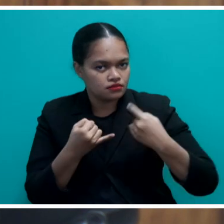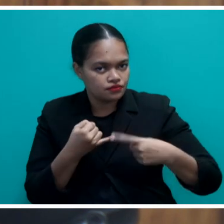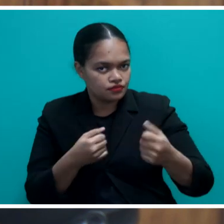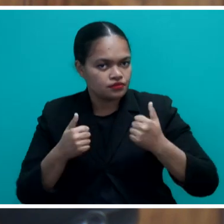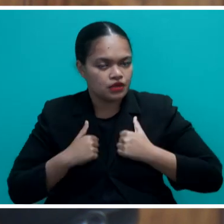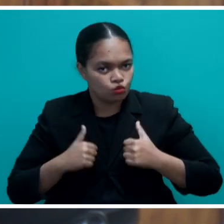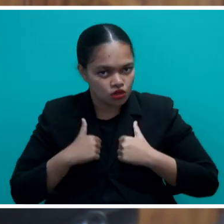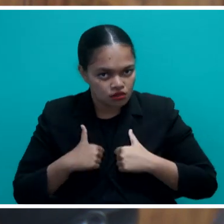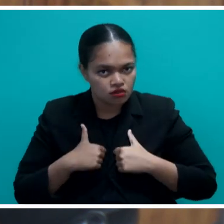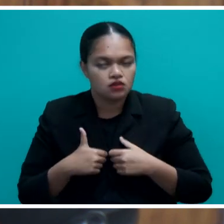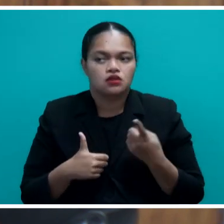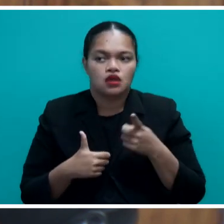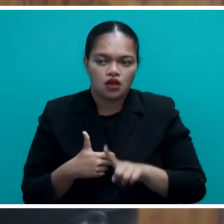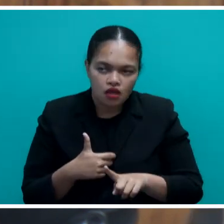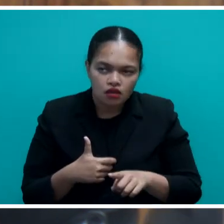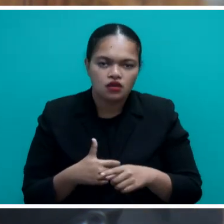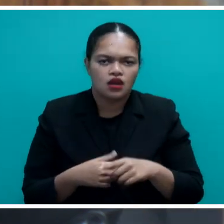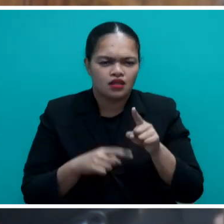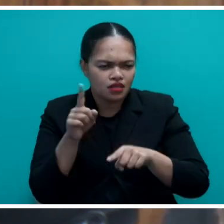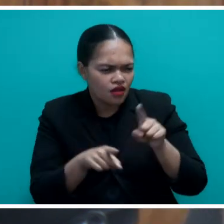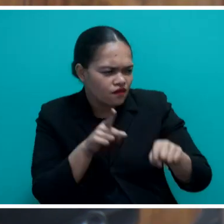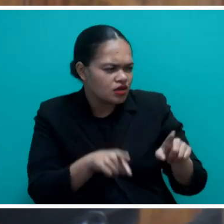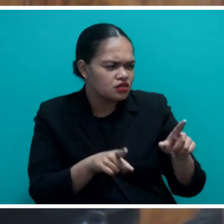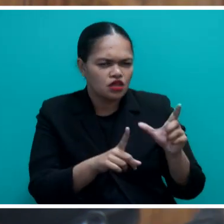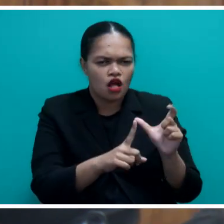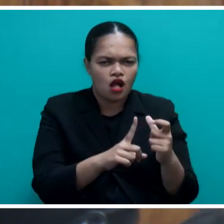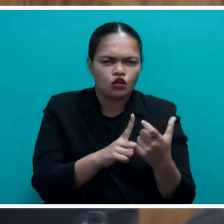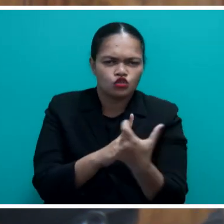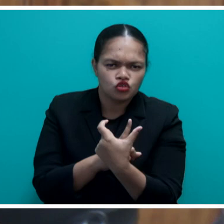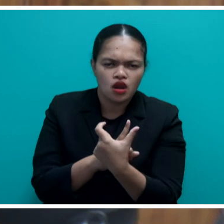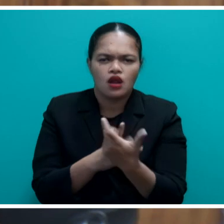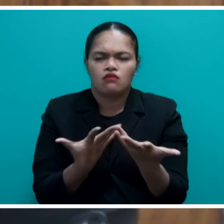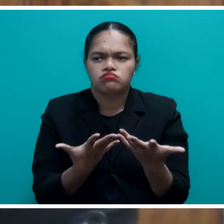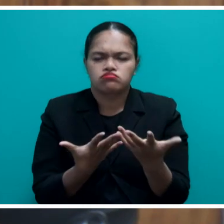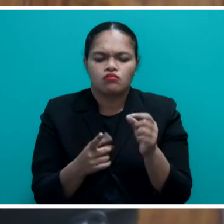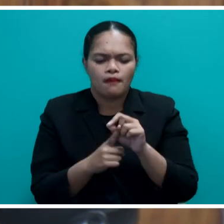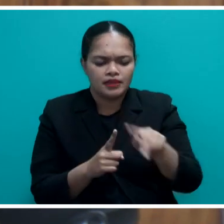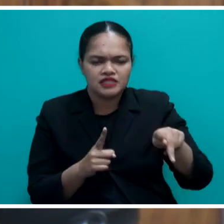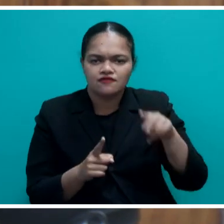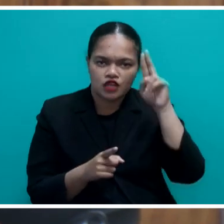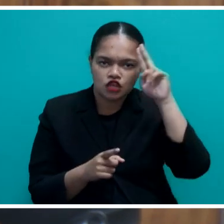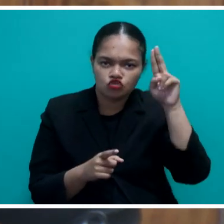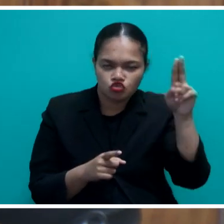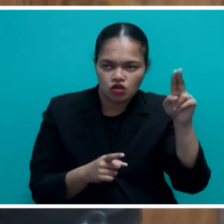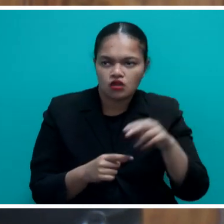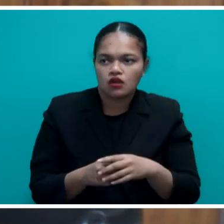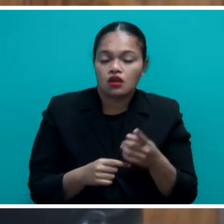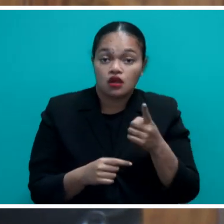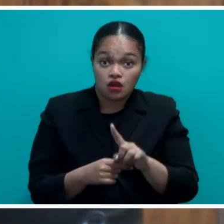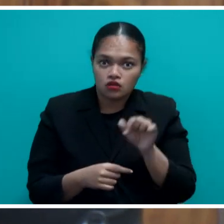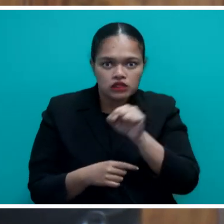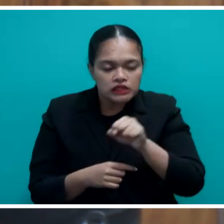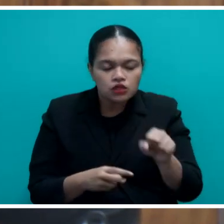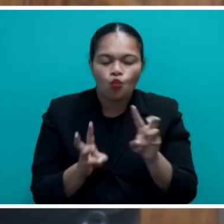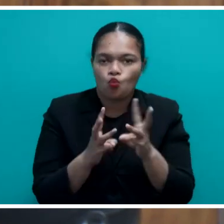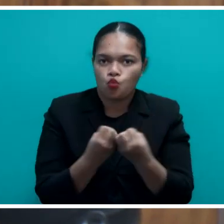practices, and showcasing the diverse cultural and natural attractions of our Pacific nations. There will also be a series of workshops